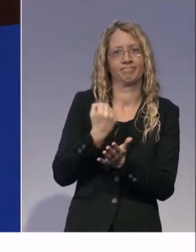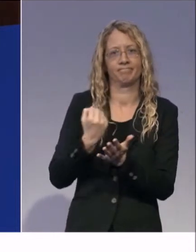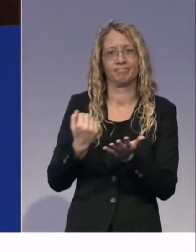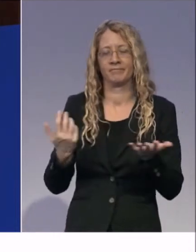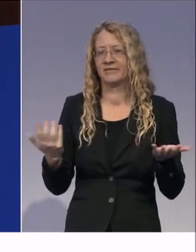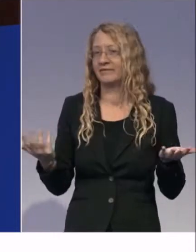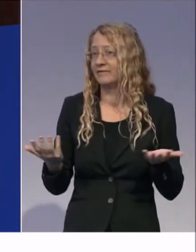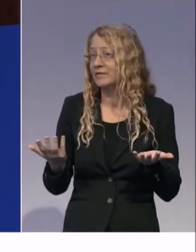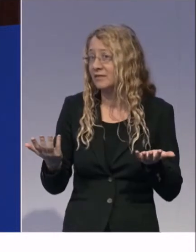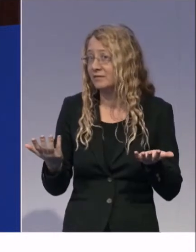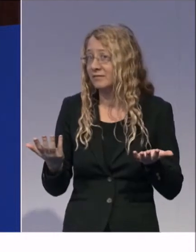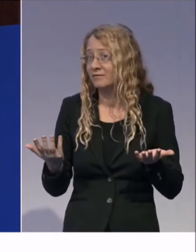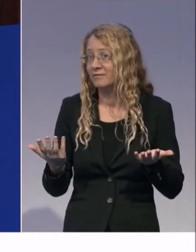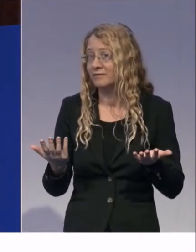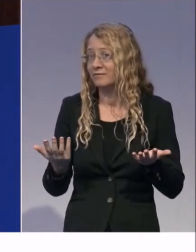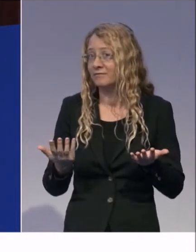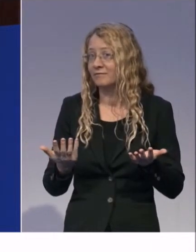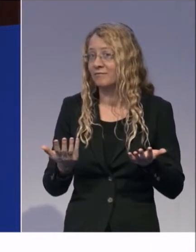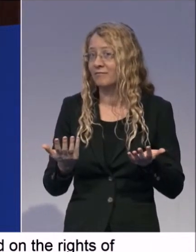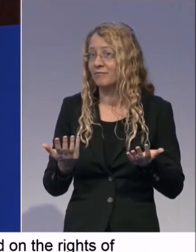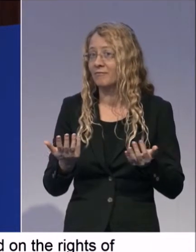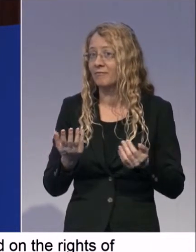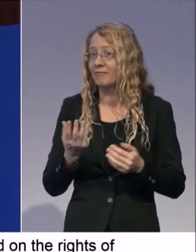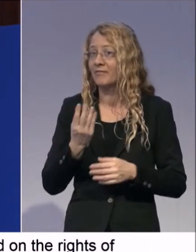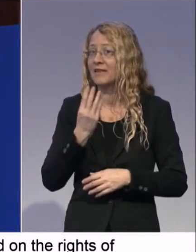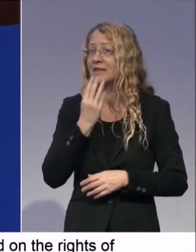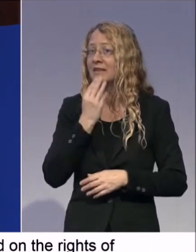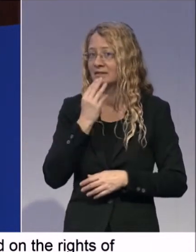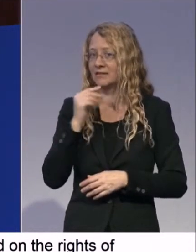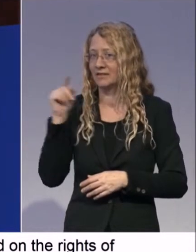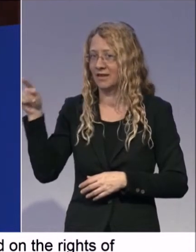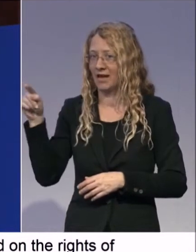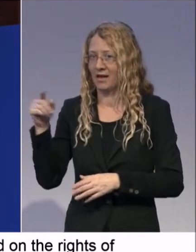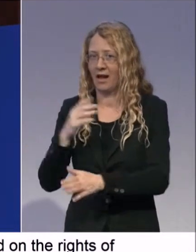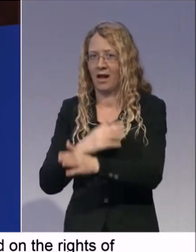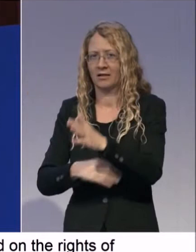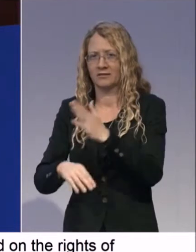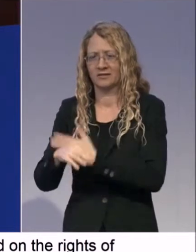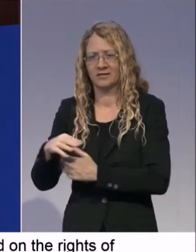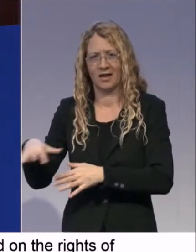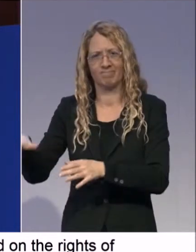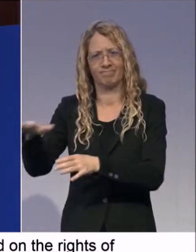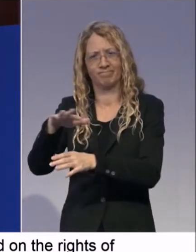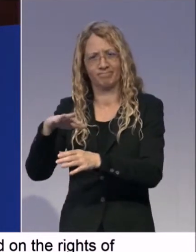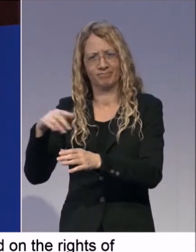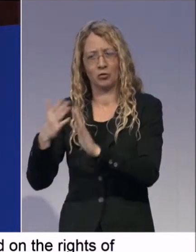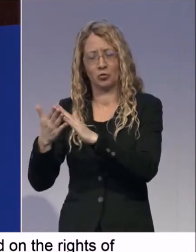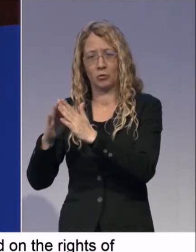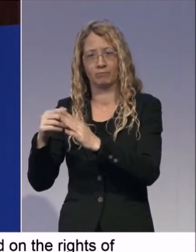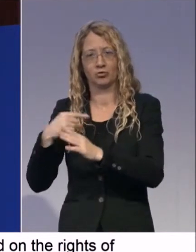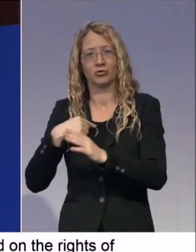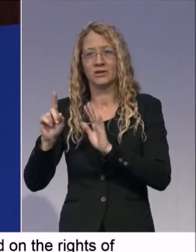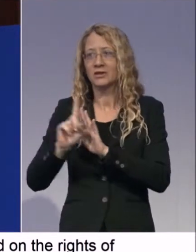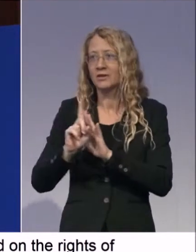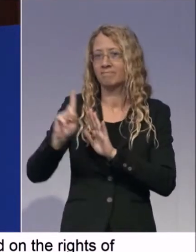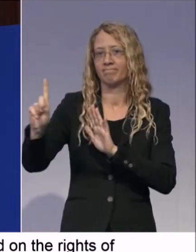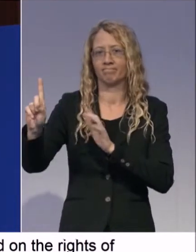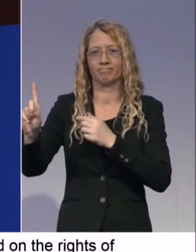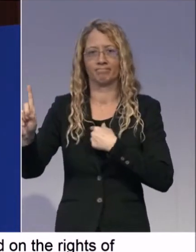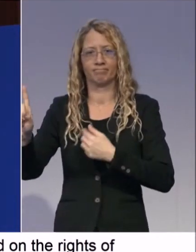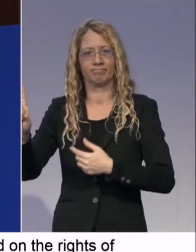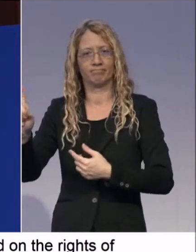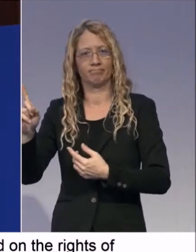disabled people in Israel, but to facilitate to others, to help others